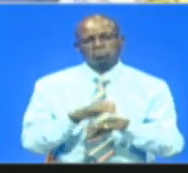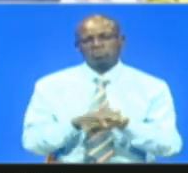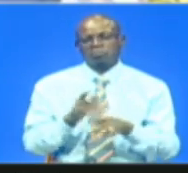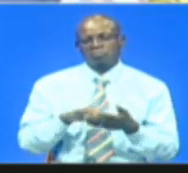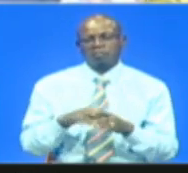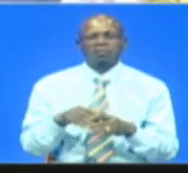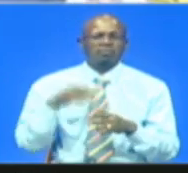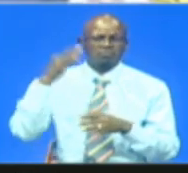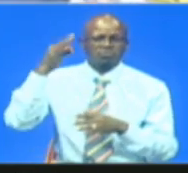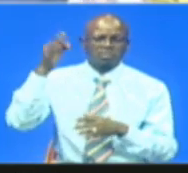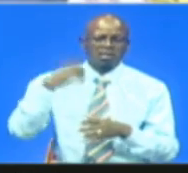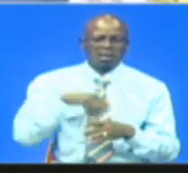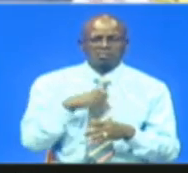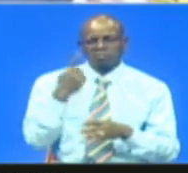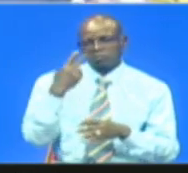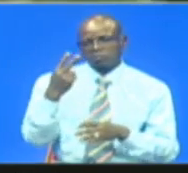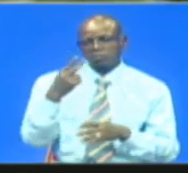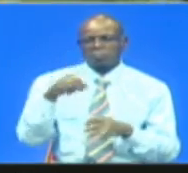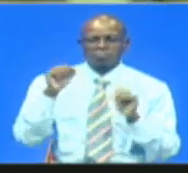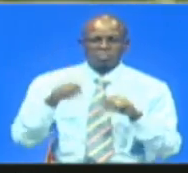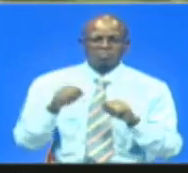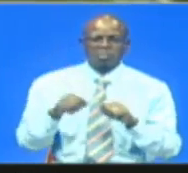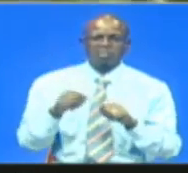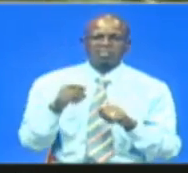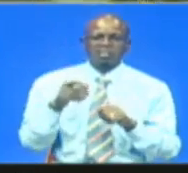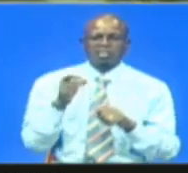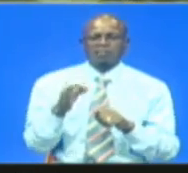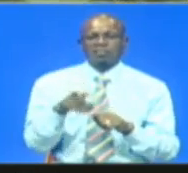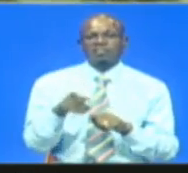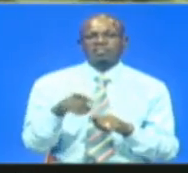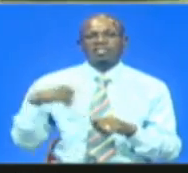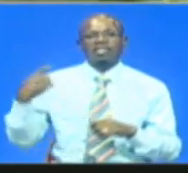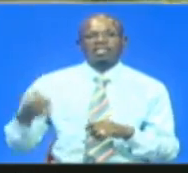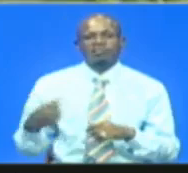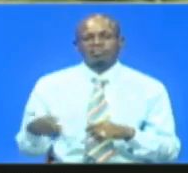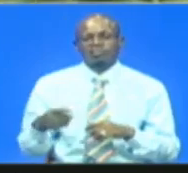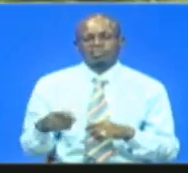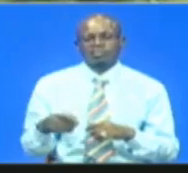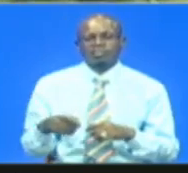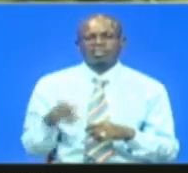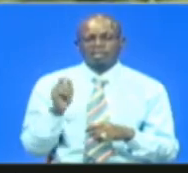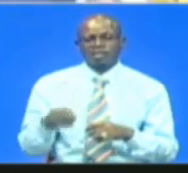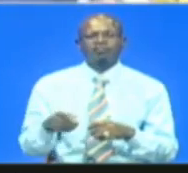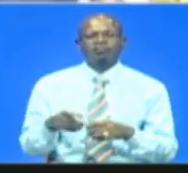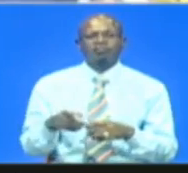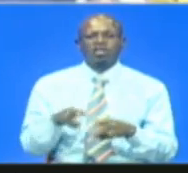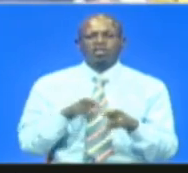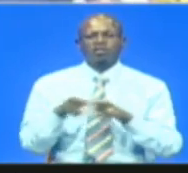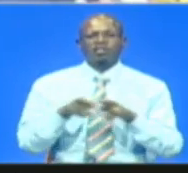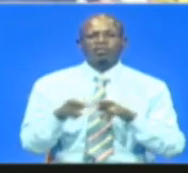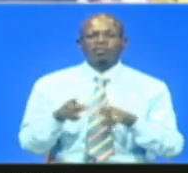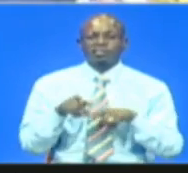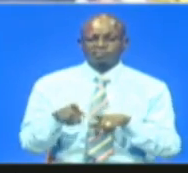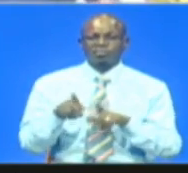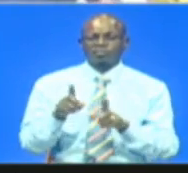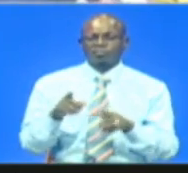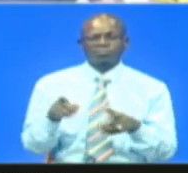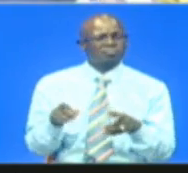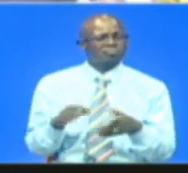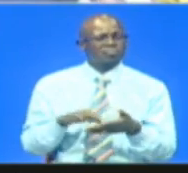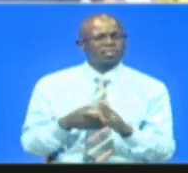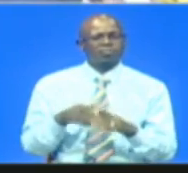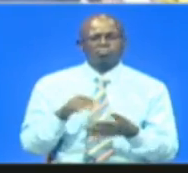of the industry being self-regulated. For instance, if you see in the developed nations, most of this chemical research is driven